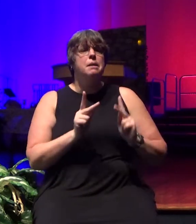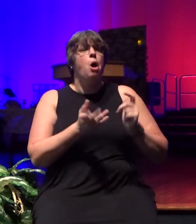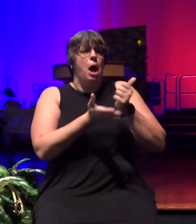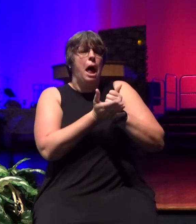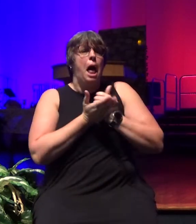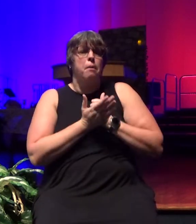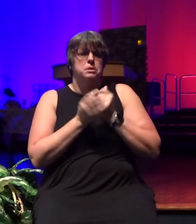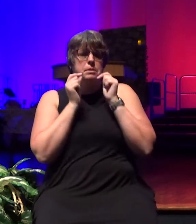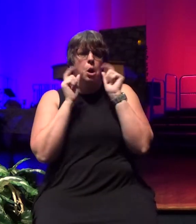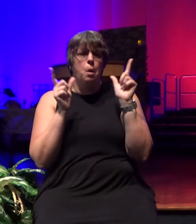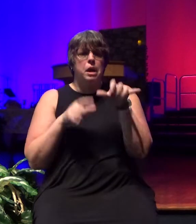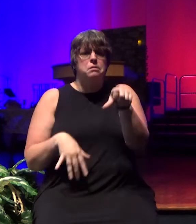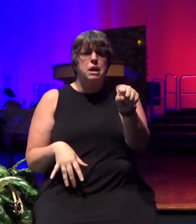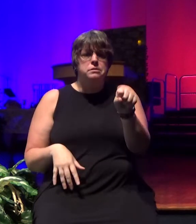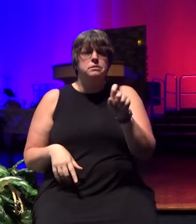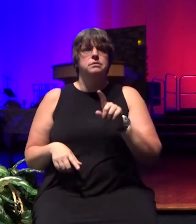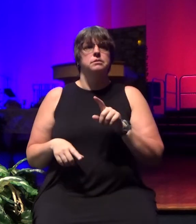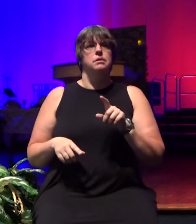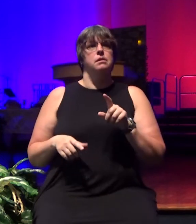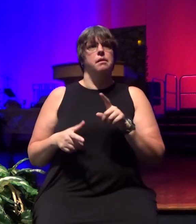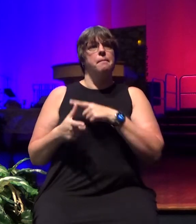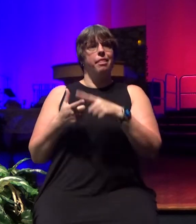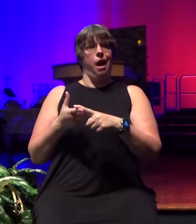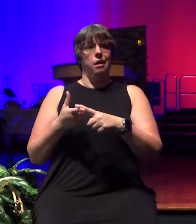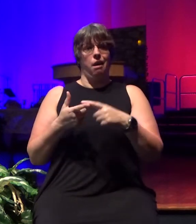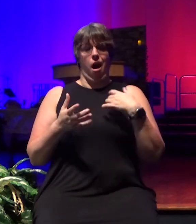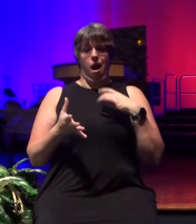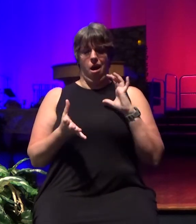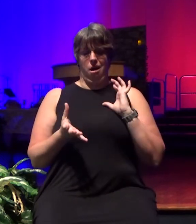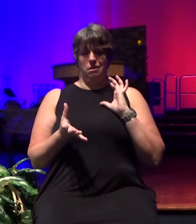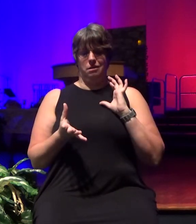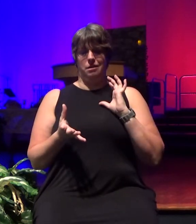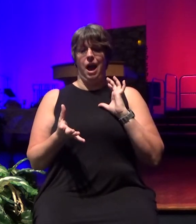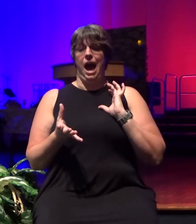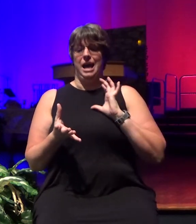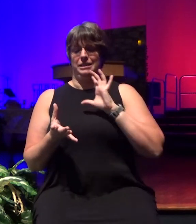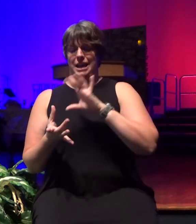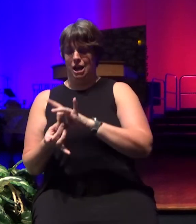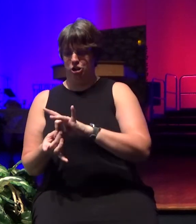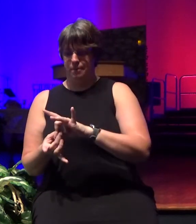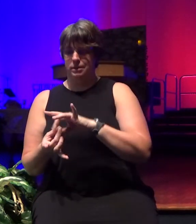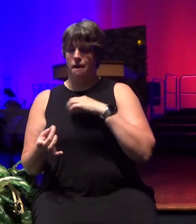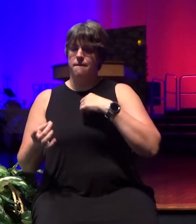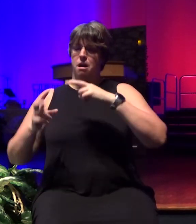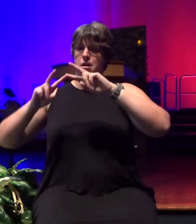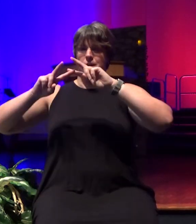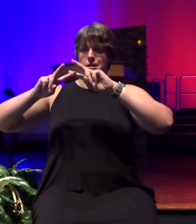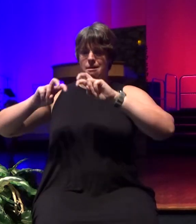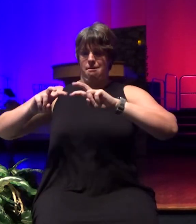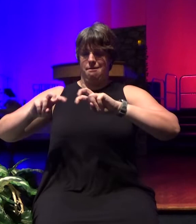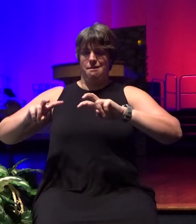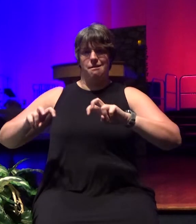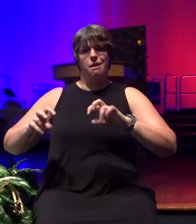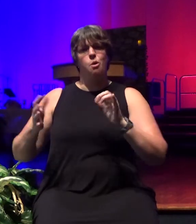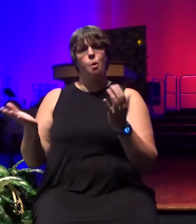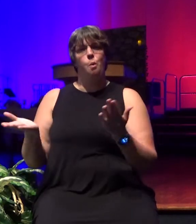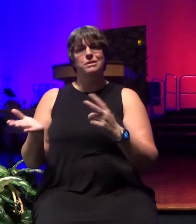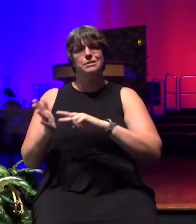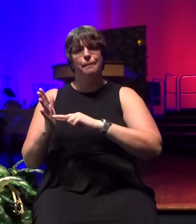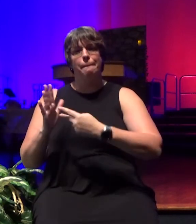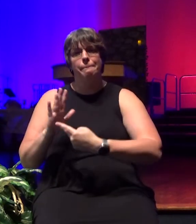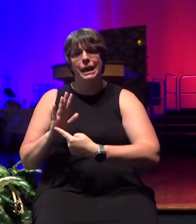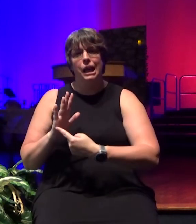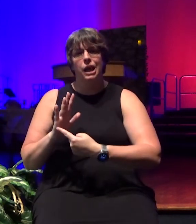attached myself to an exploration. What's the meaning of this in my life? And what's the soul story, the